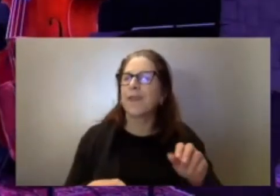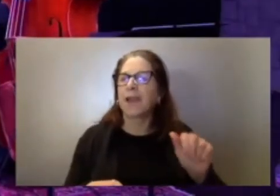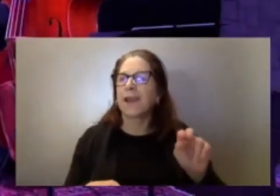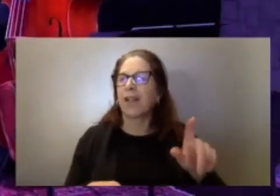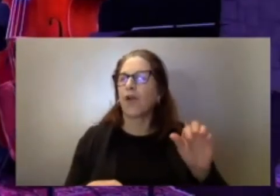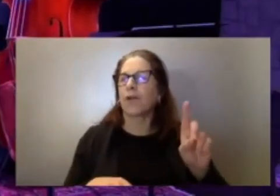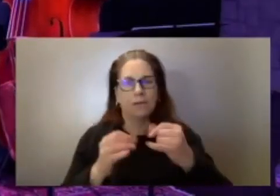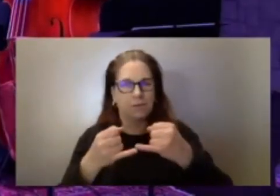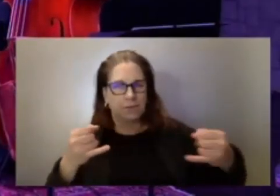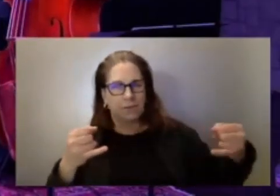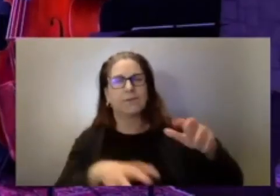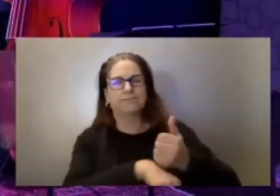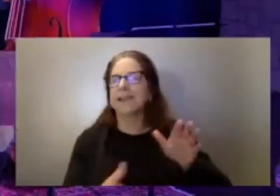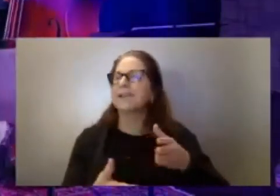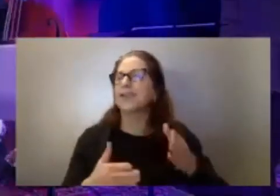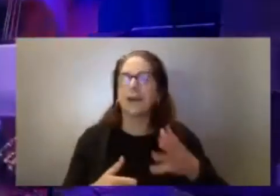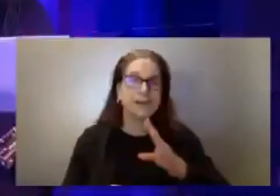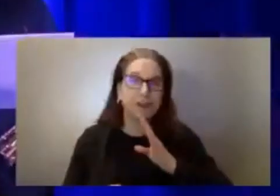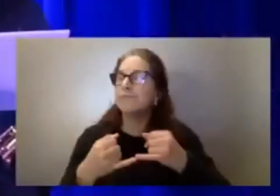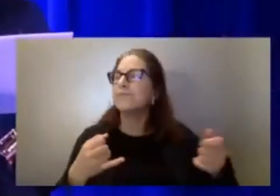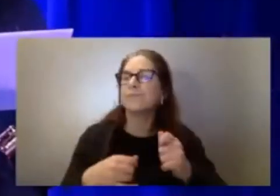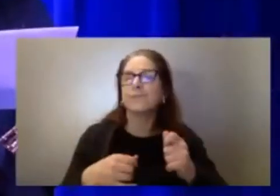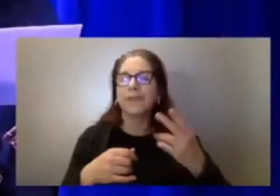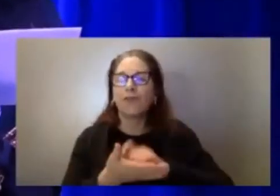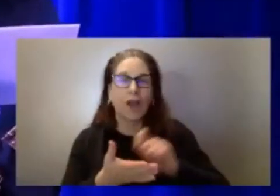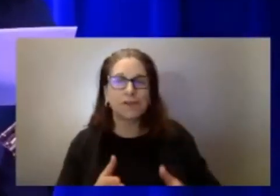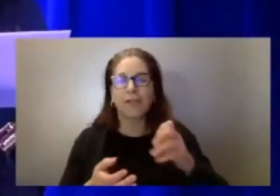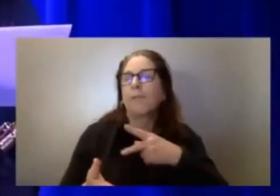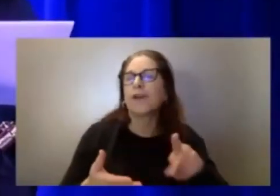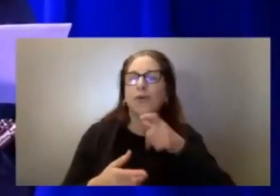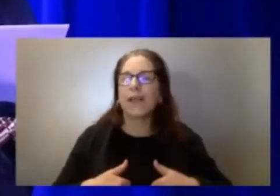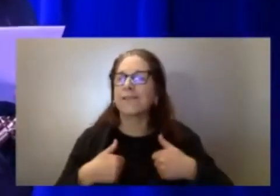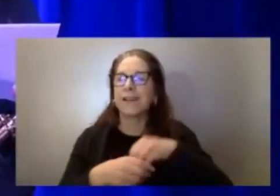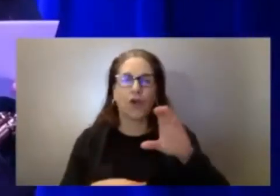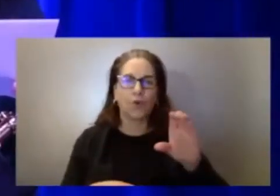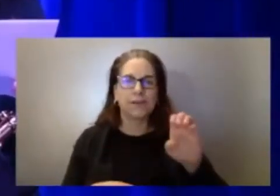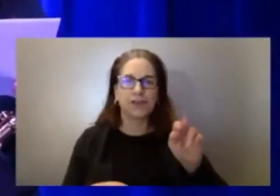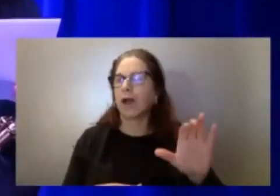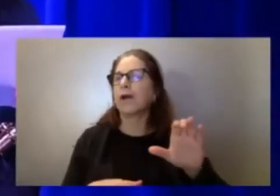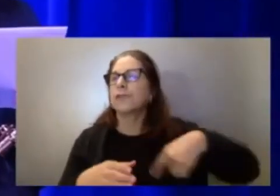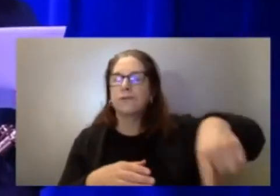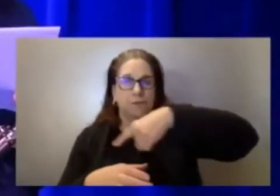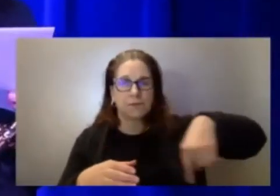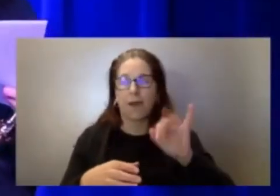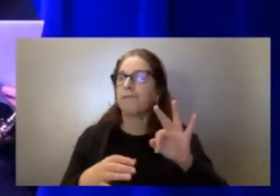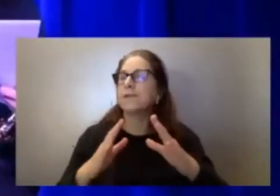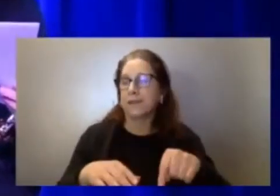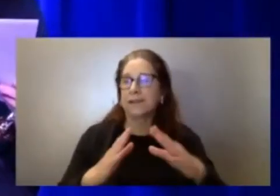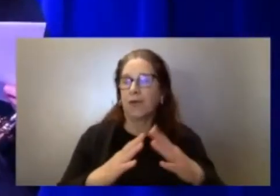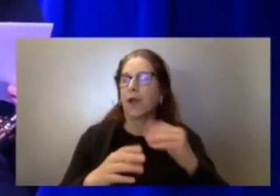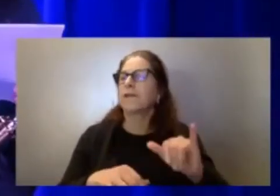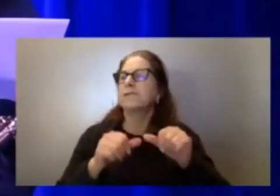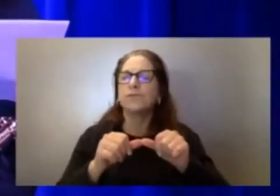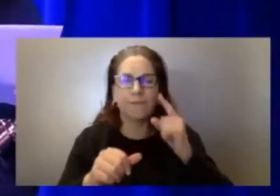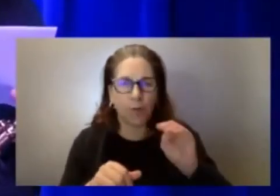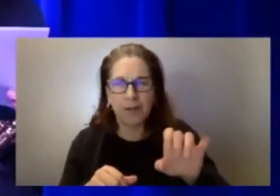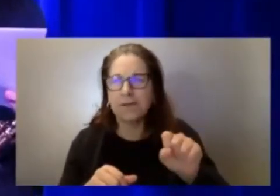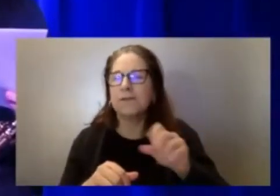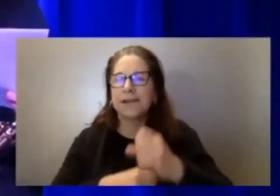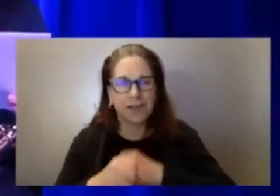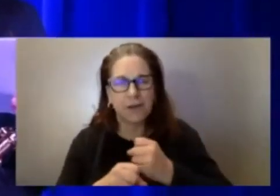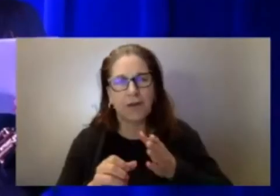singers and speakers, the writers and poets who lived in the concentric circles of this town that continues for miles and years across